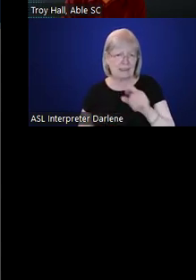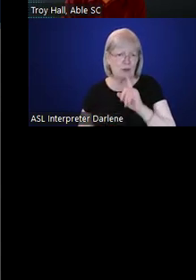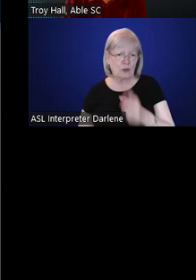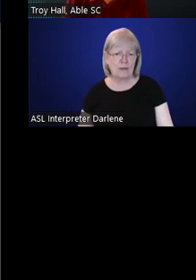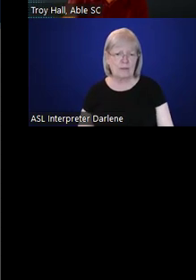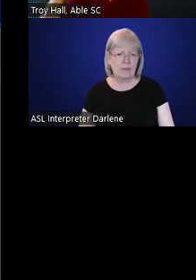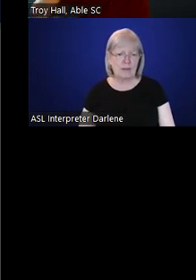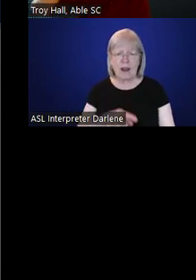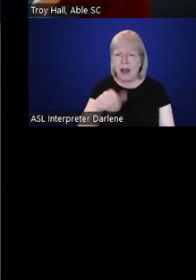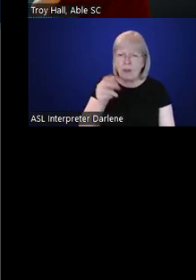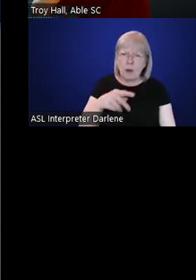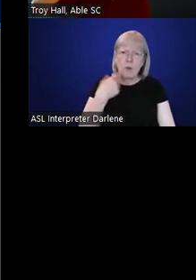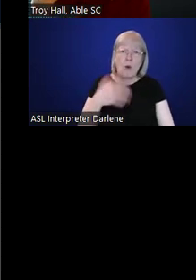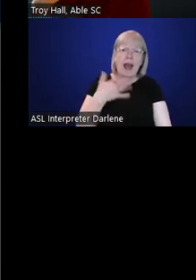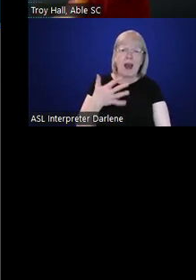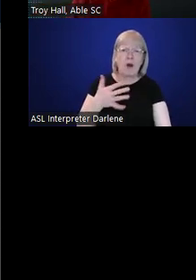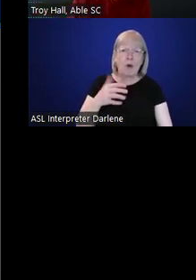for 30 years. Oh my gosh.